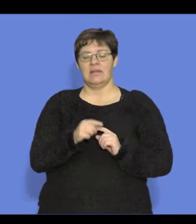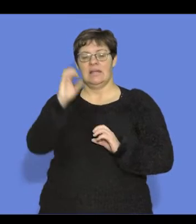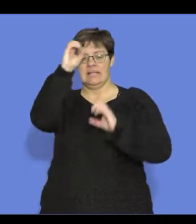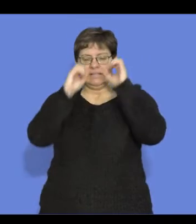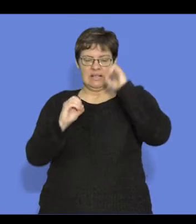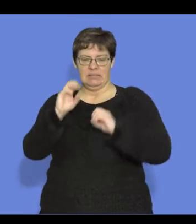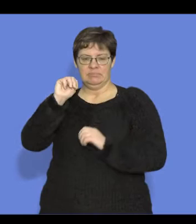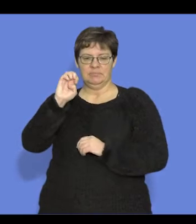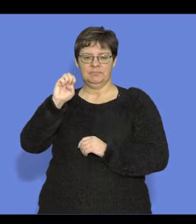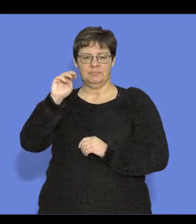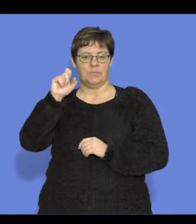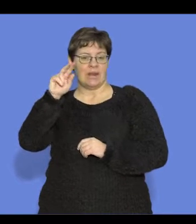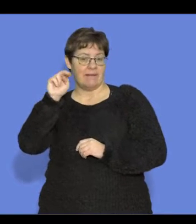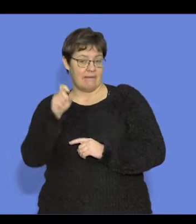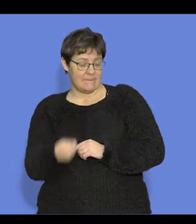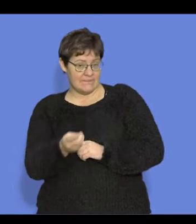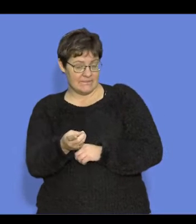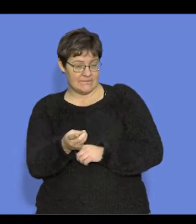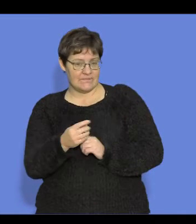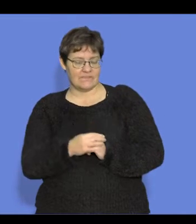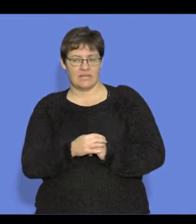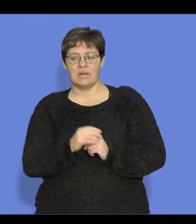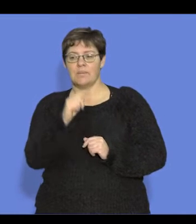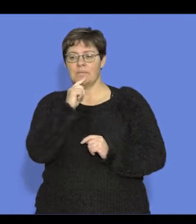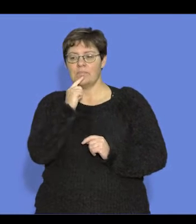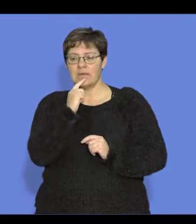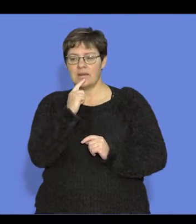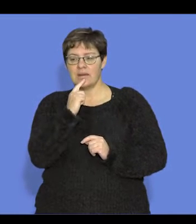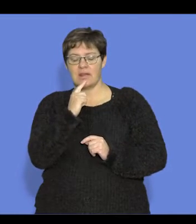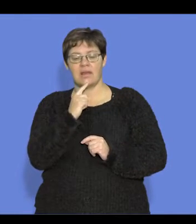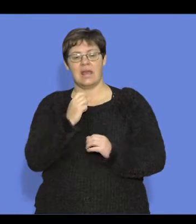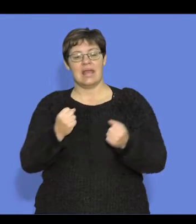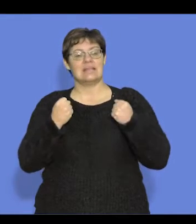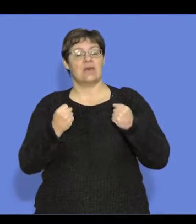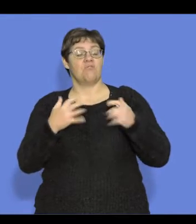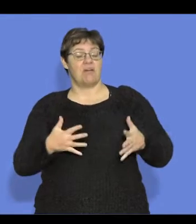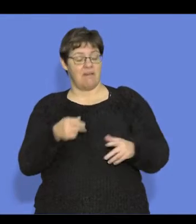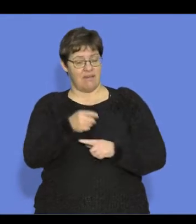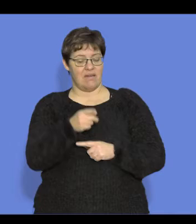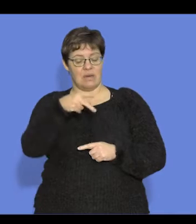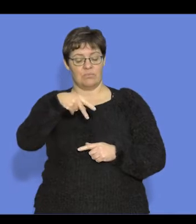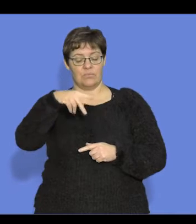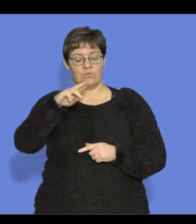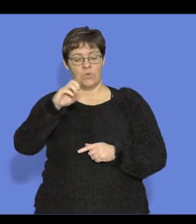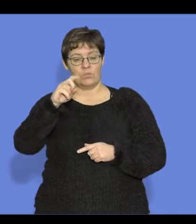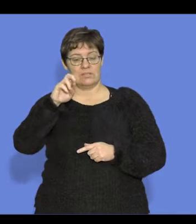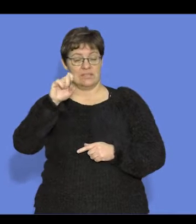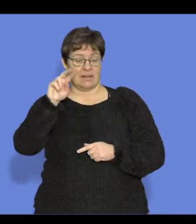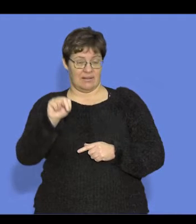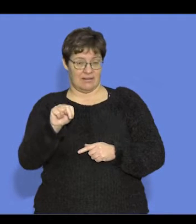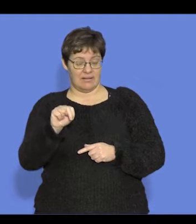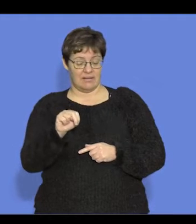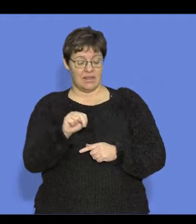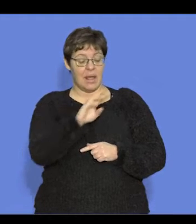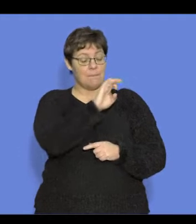membrane here, and that is our carrier protein. The minerals